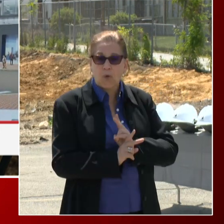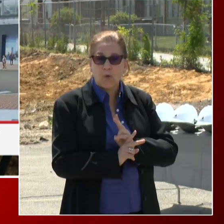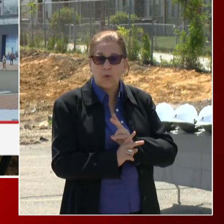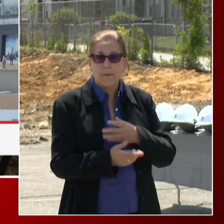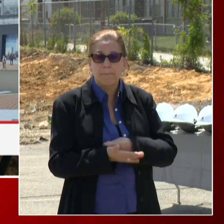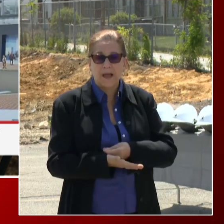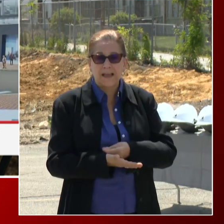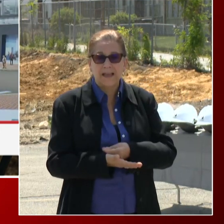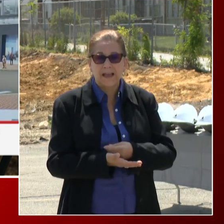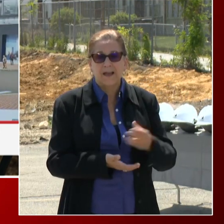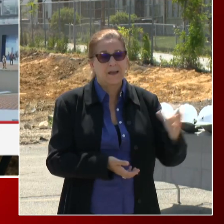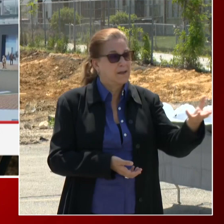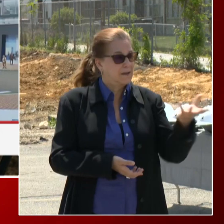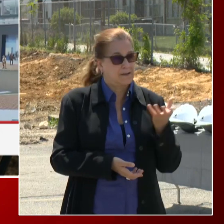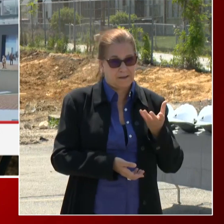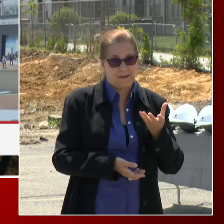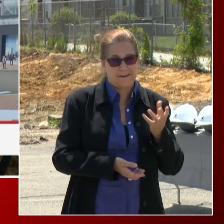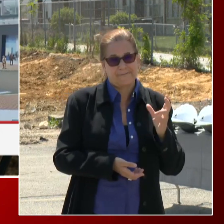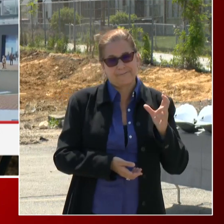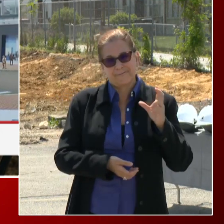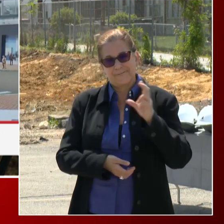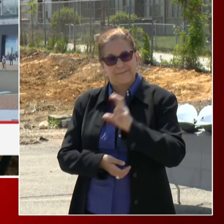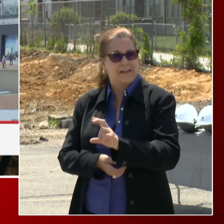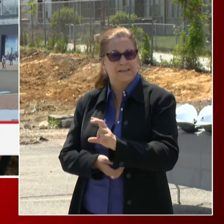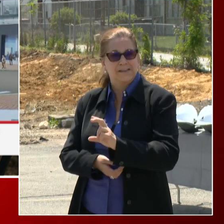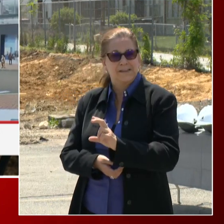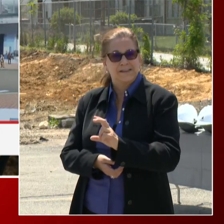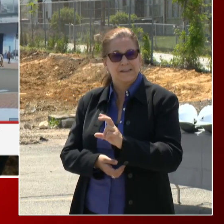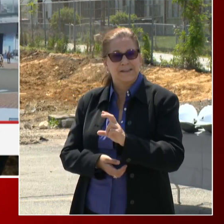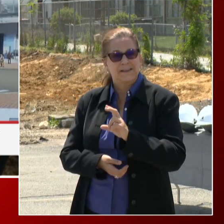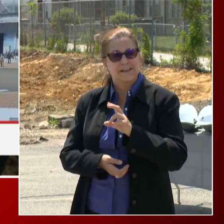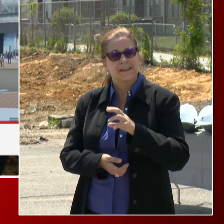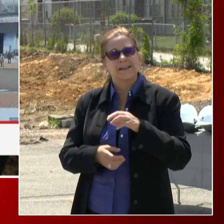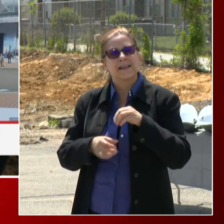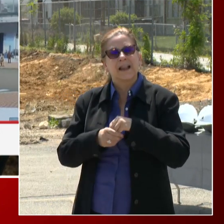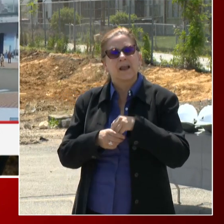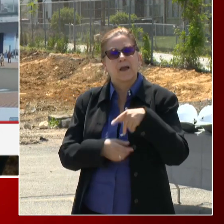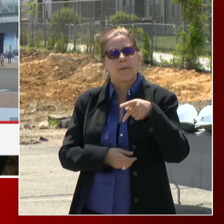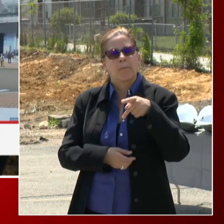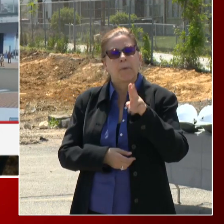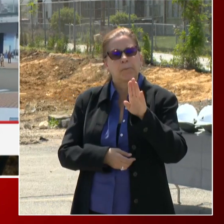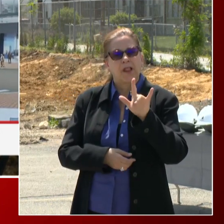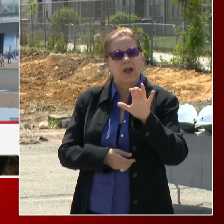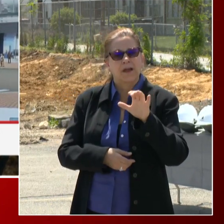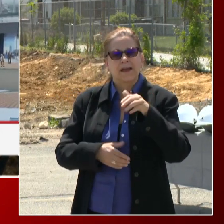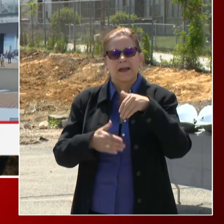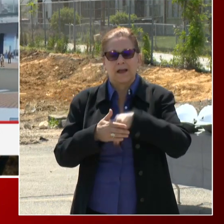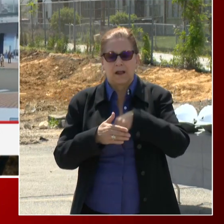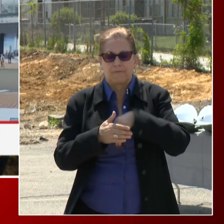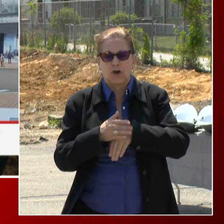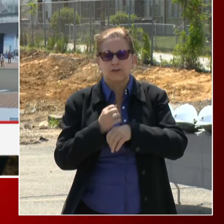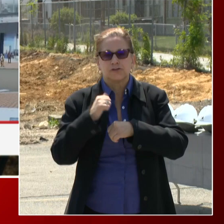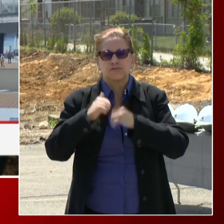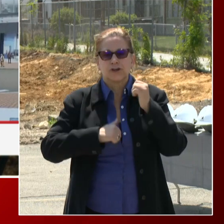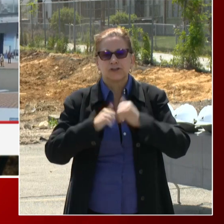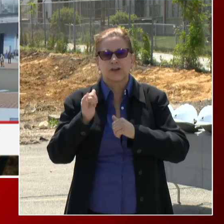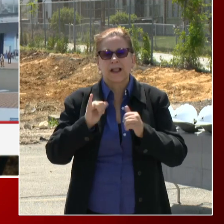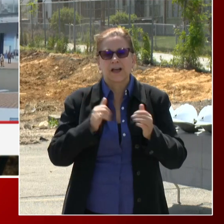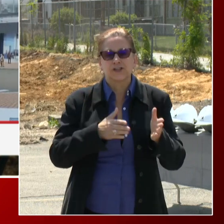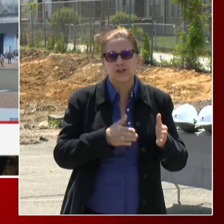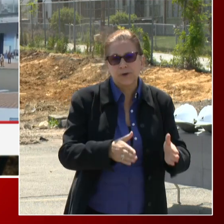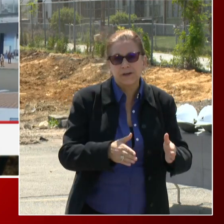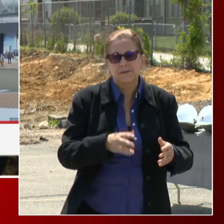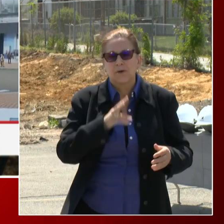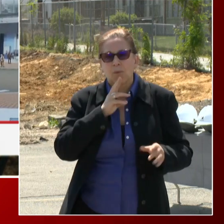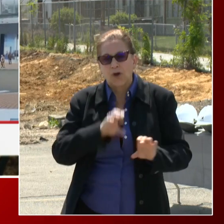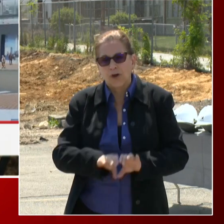infrastructure. So think about all the streets and the sidewalks and the pipes for utilities that have to go into this site